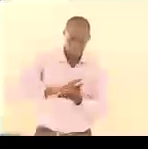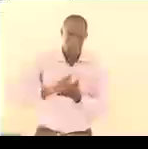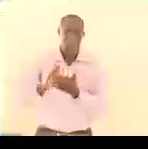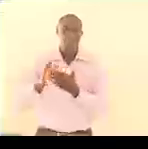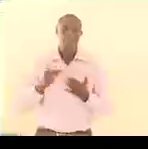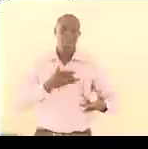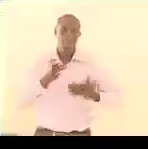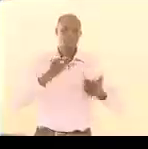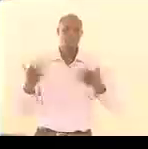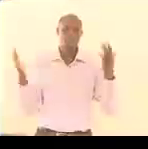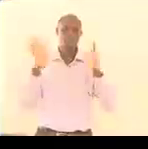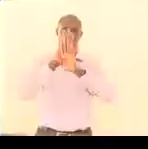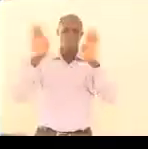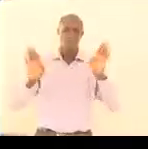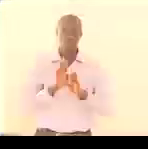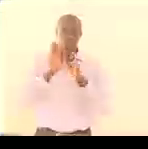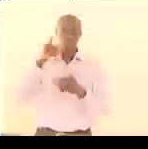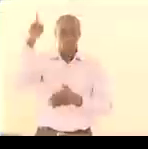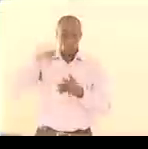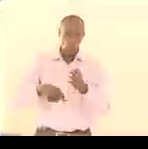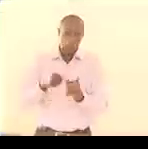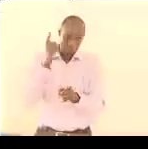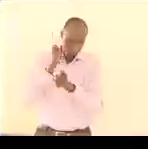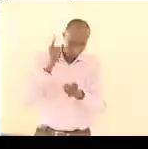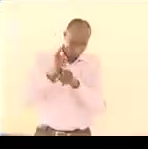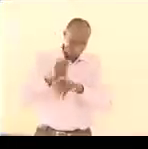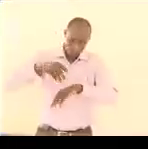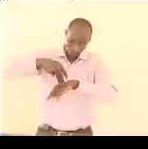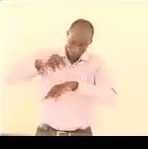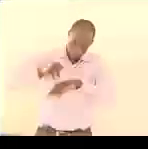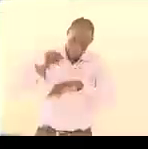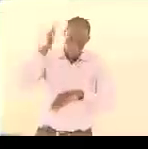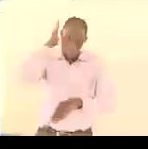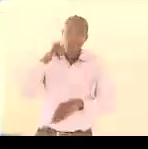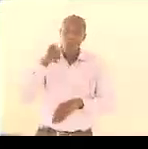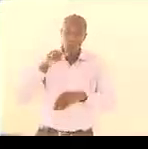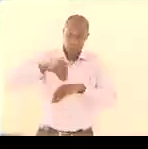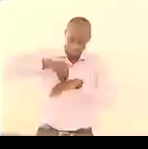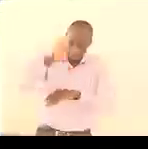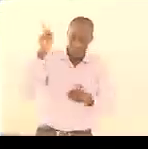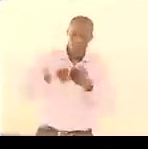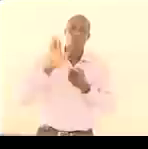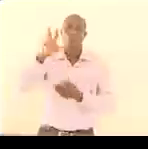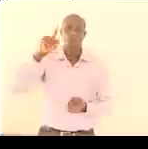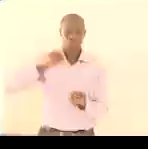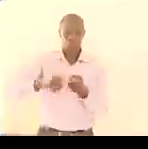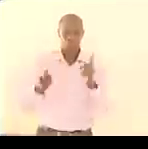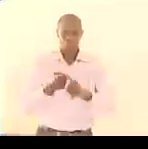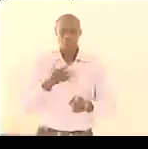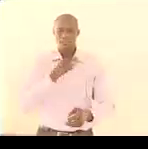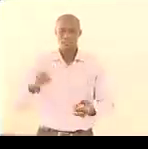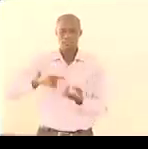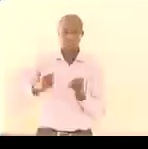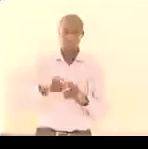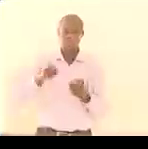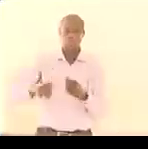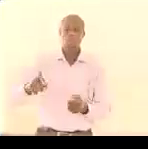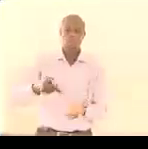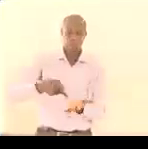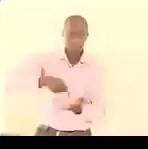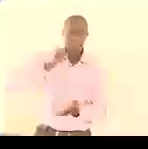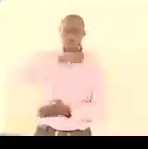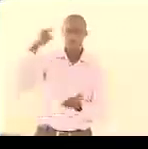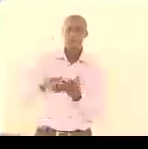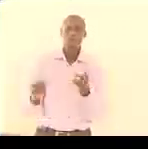Mercy Sunday. What fitting message would you send to your friends and relations to mark